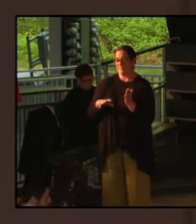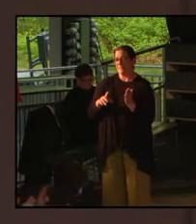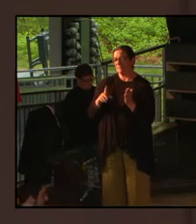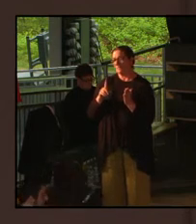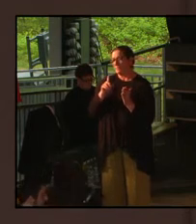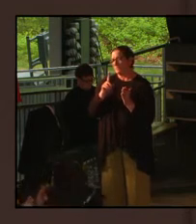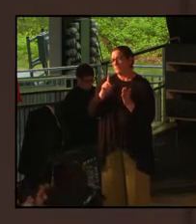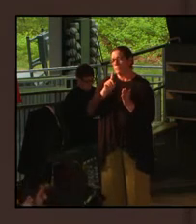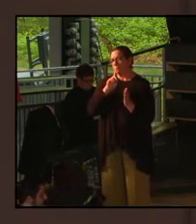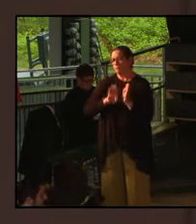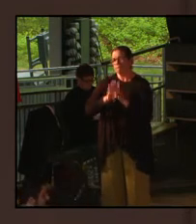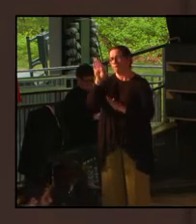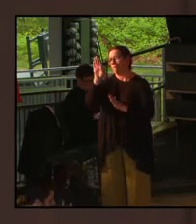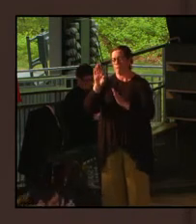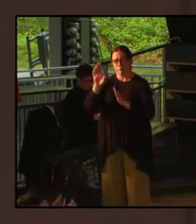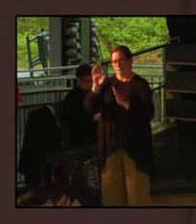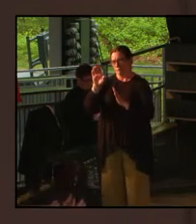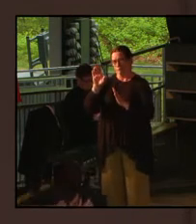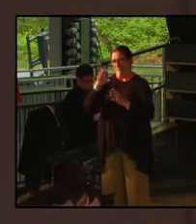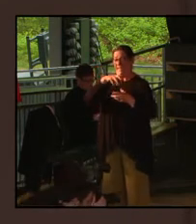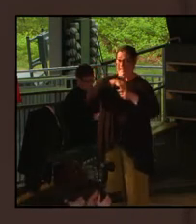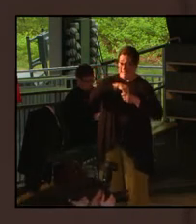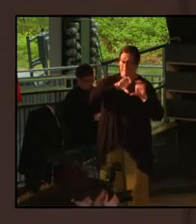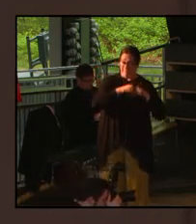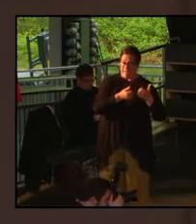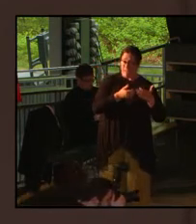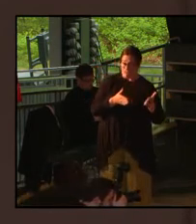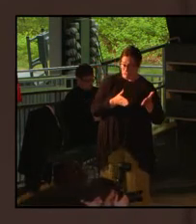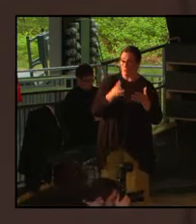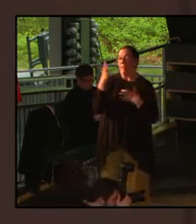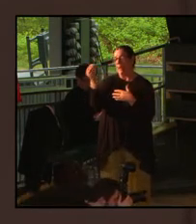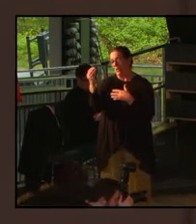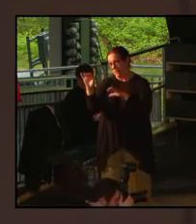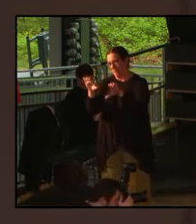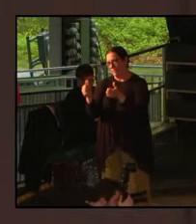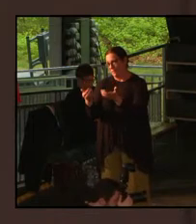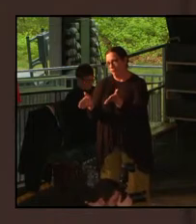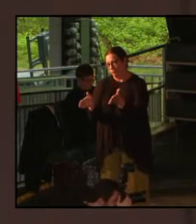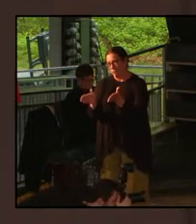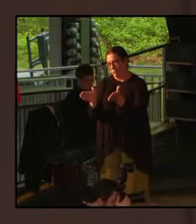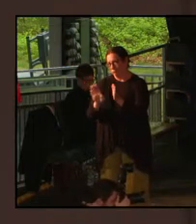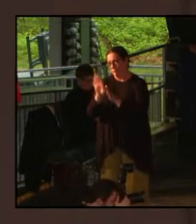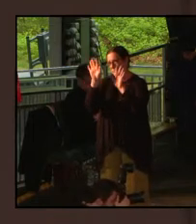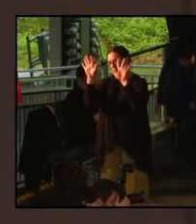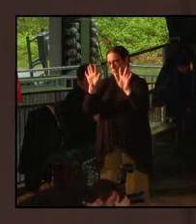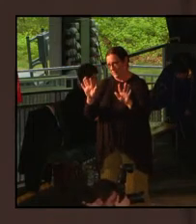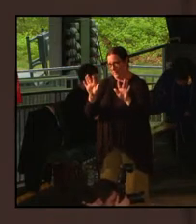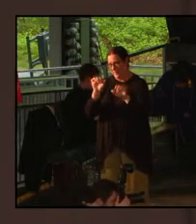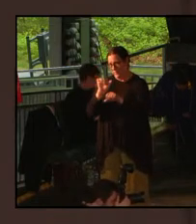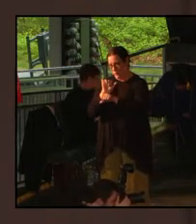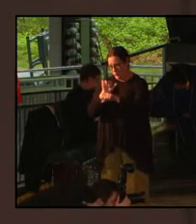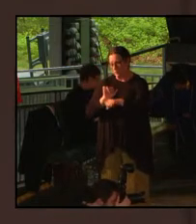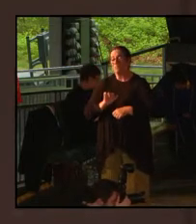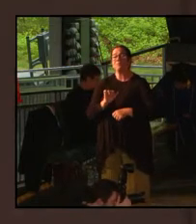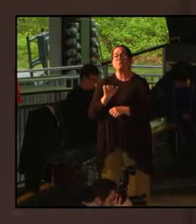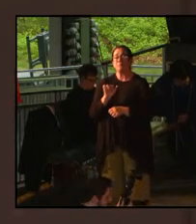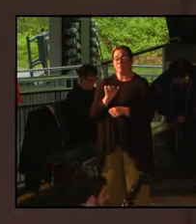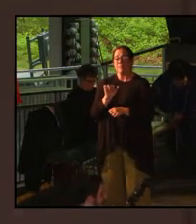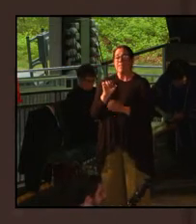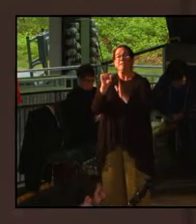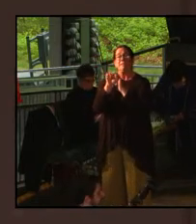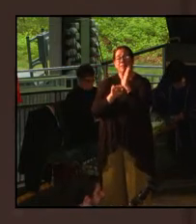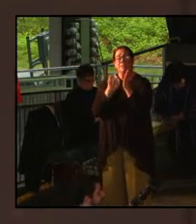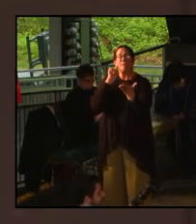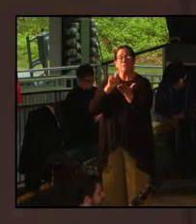excelled inside and outside the class. The Commonwealth Honors Program at Bristol